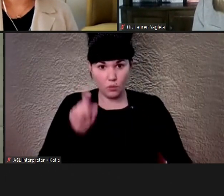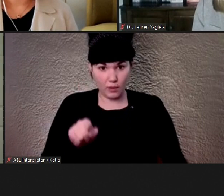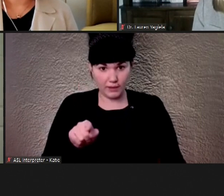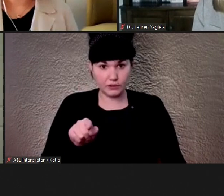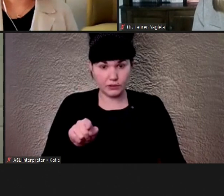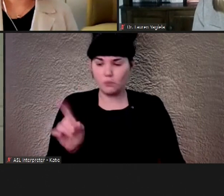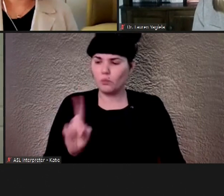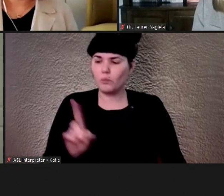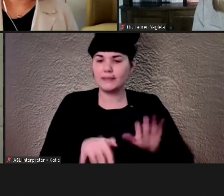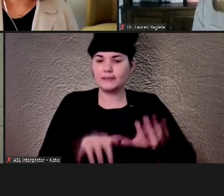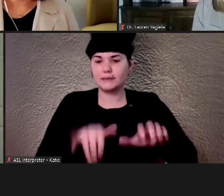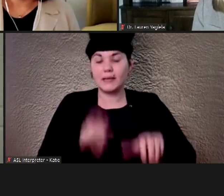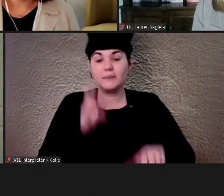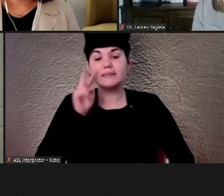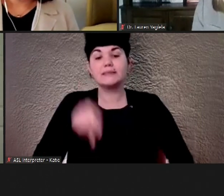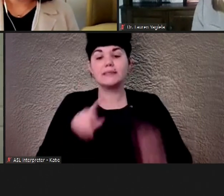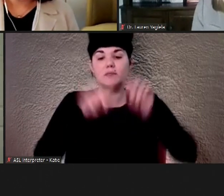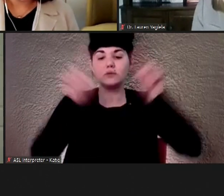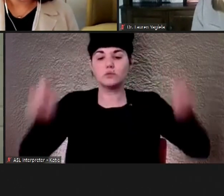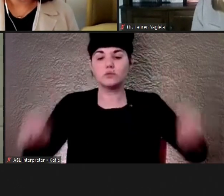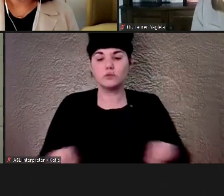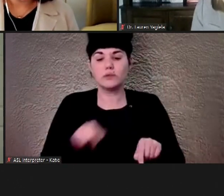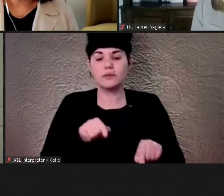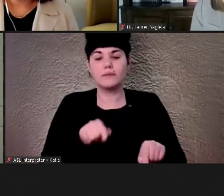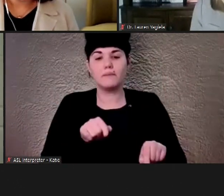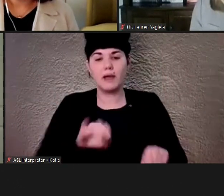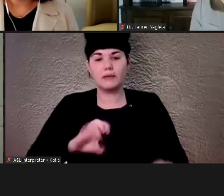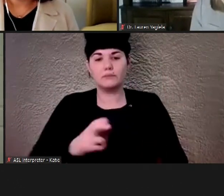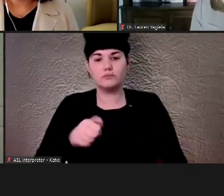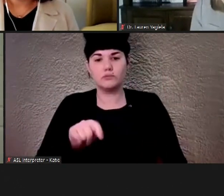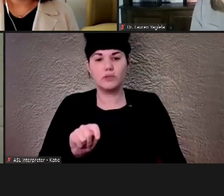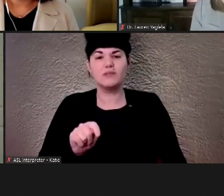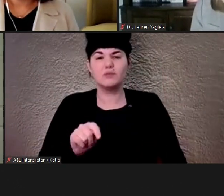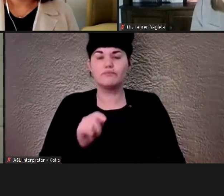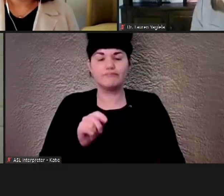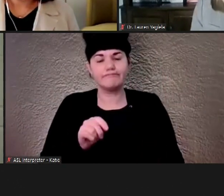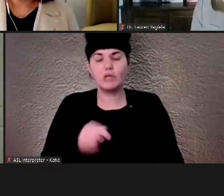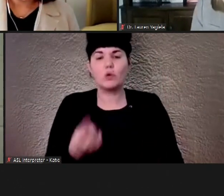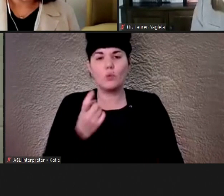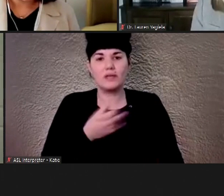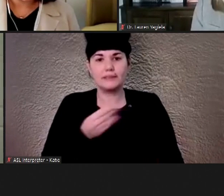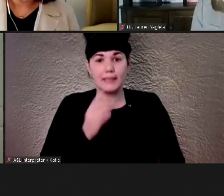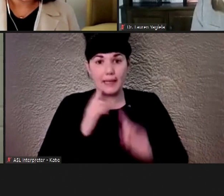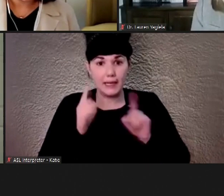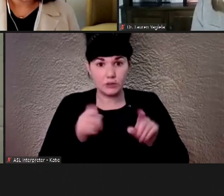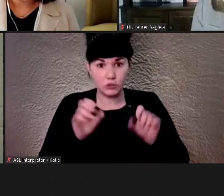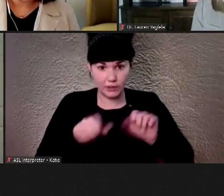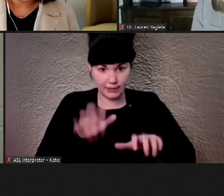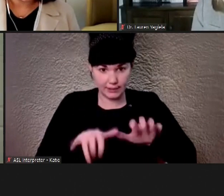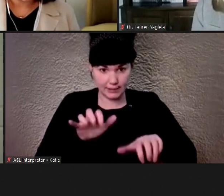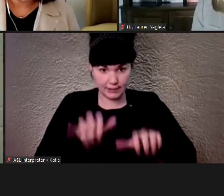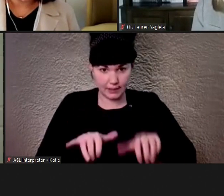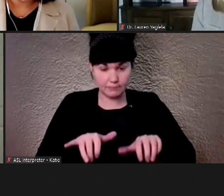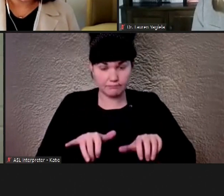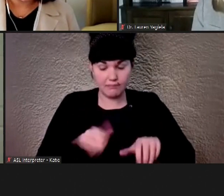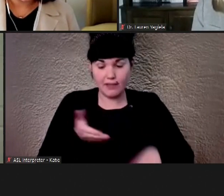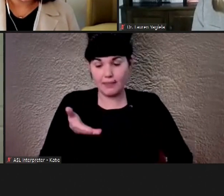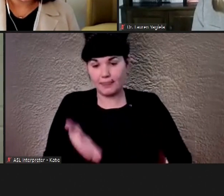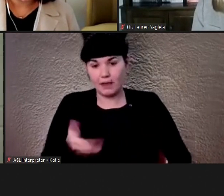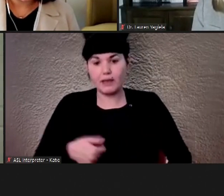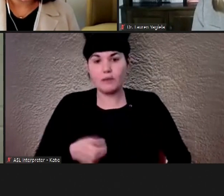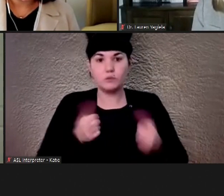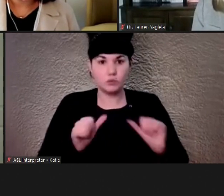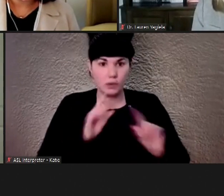Zoom screen, or in the chat, and I will do my very best to get to as many questions as I can. If you'd like to ask your question